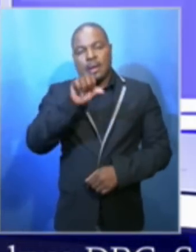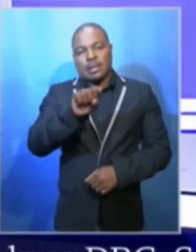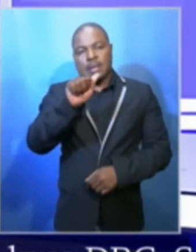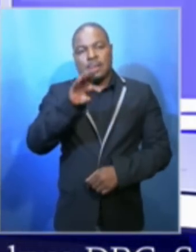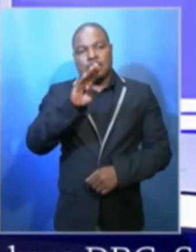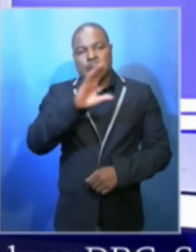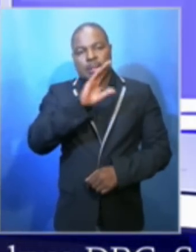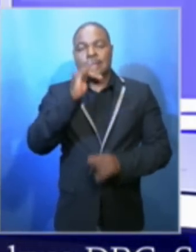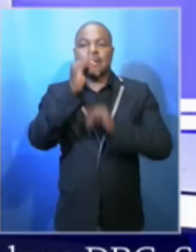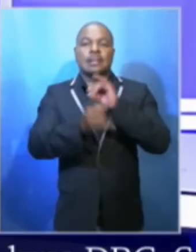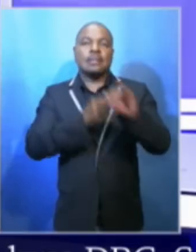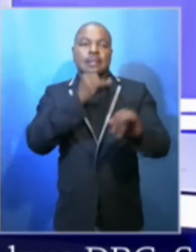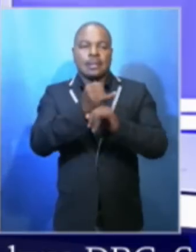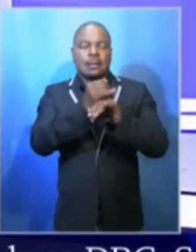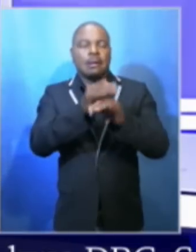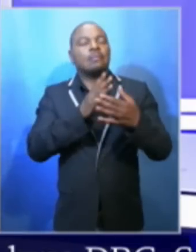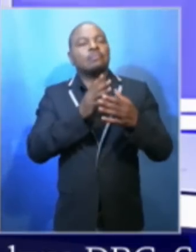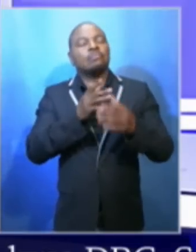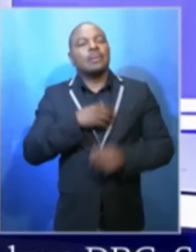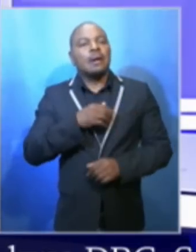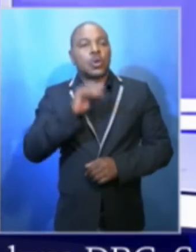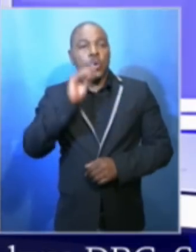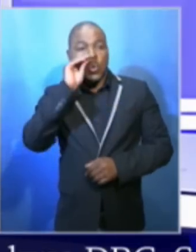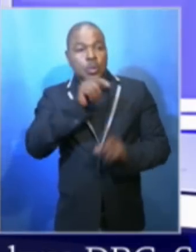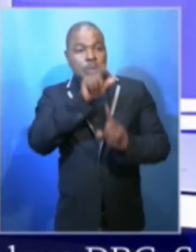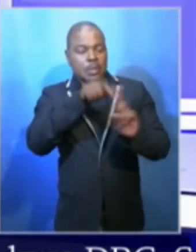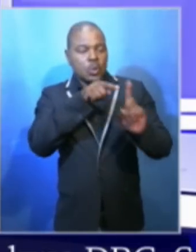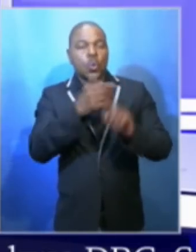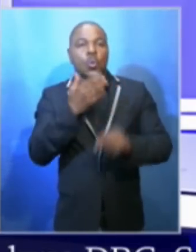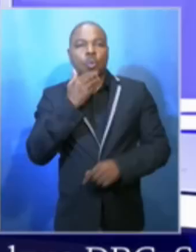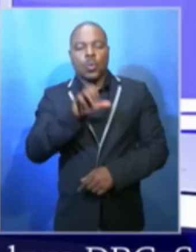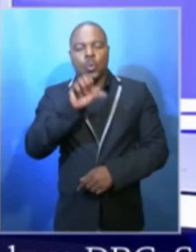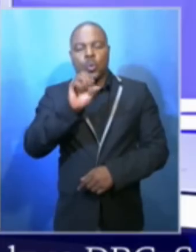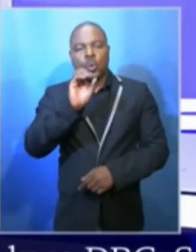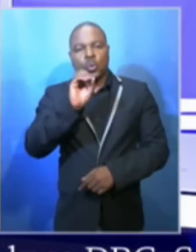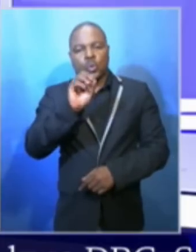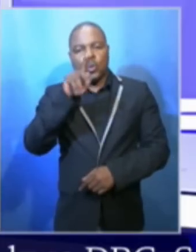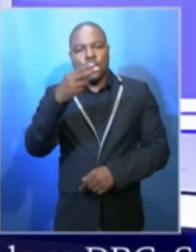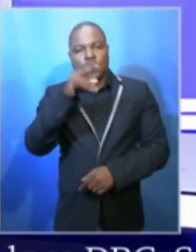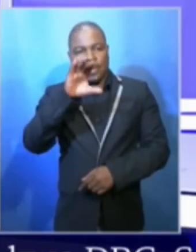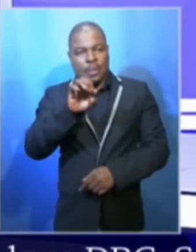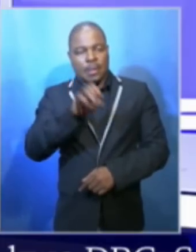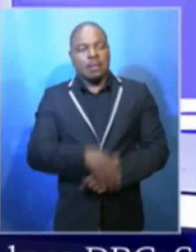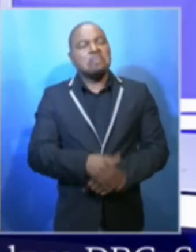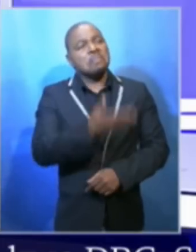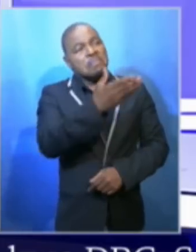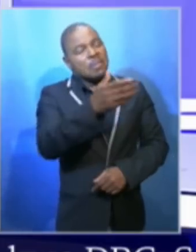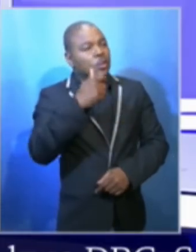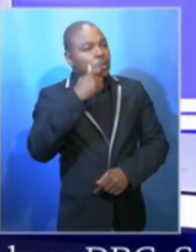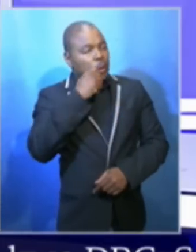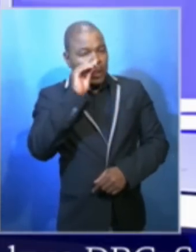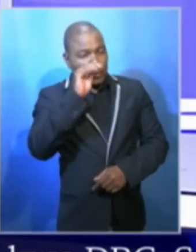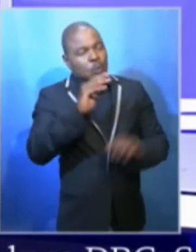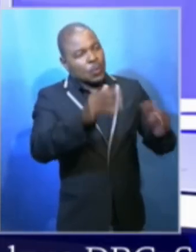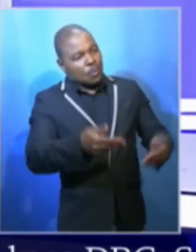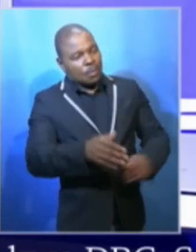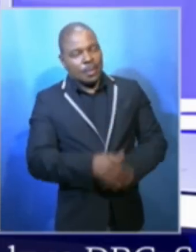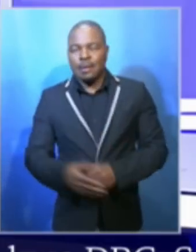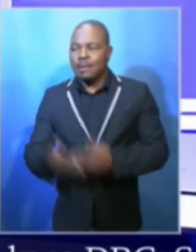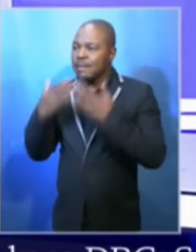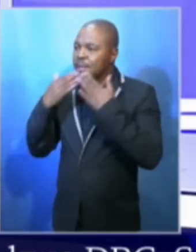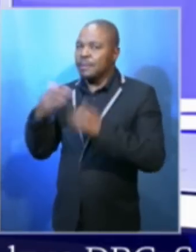SABC Sophie Mokoena. Maitsho madume wa mogetse mo dikgang tsa rona tsa Setswana. Ke a leboga. Fa